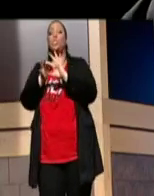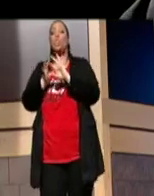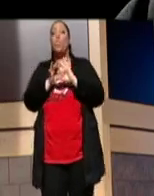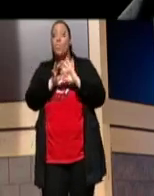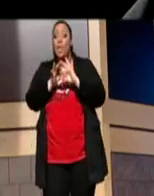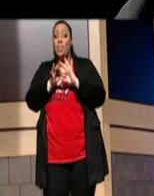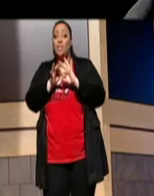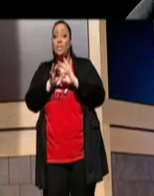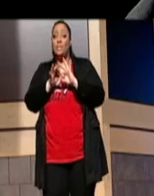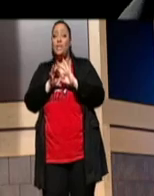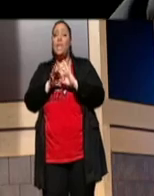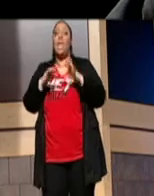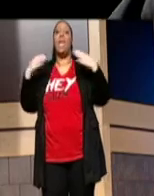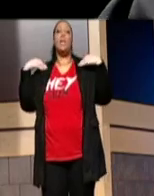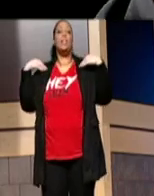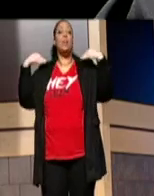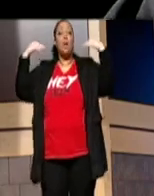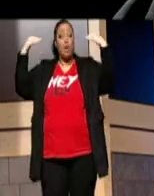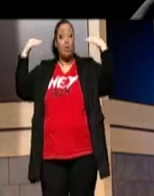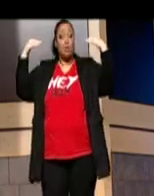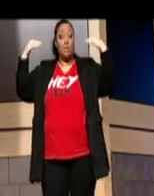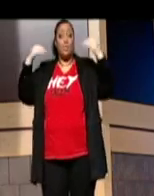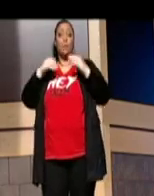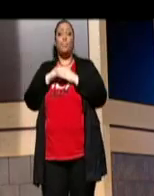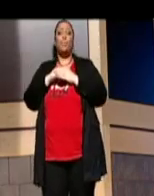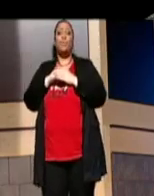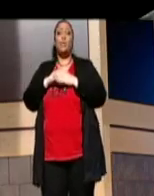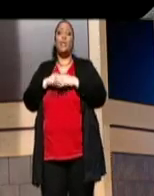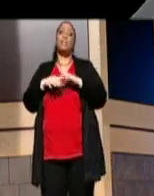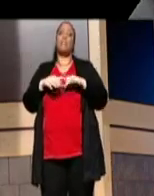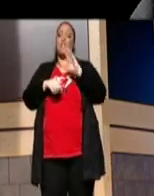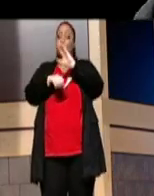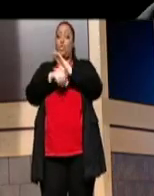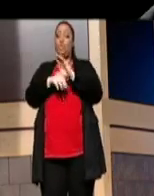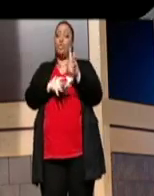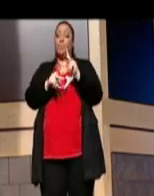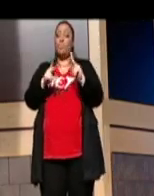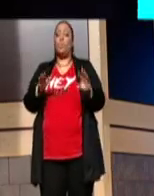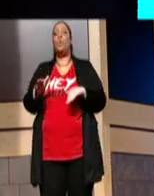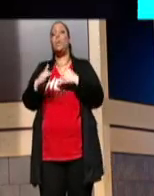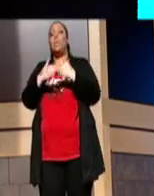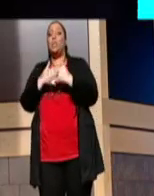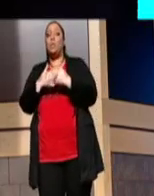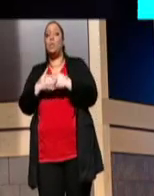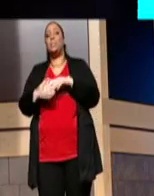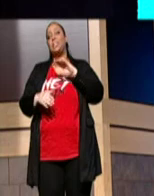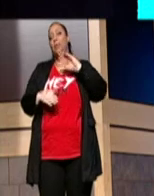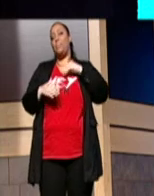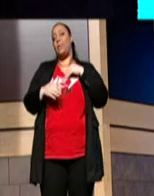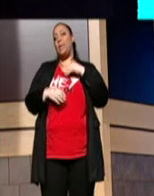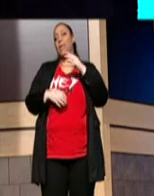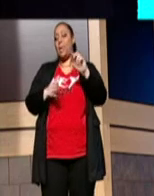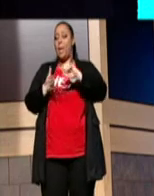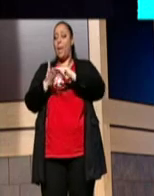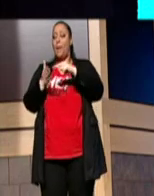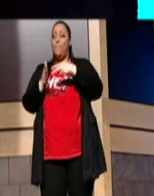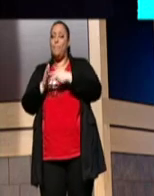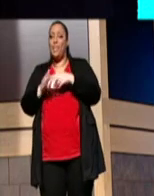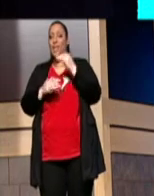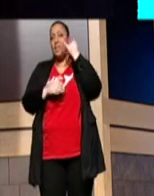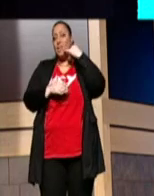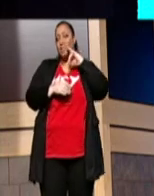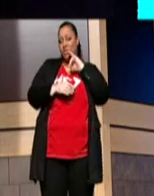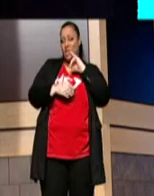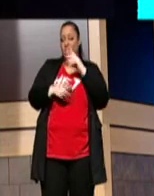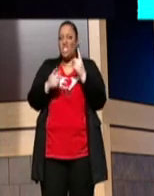get closer to the elderly people. Right. He's saying church people get closer. He's saying stop being bitter, stop being jealous, stop criticizing. Mm-hmm. He's saying